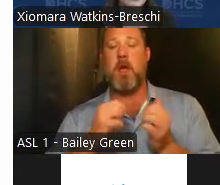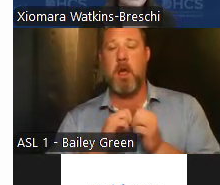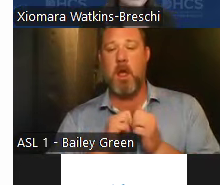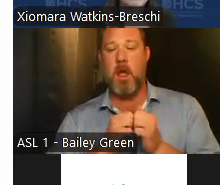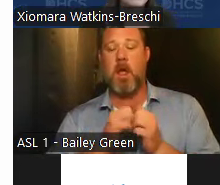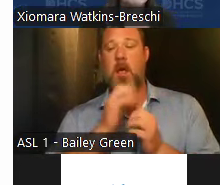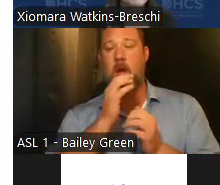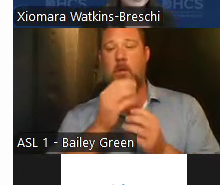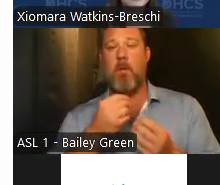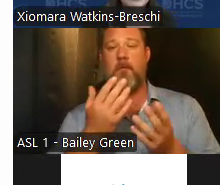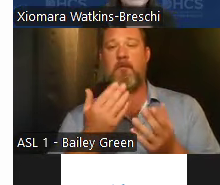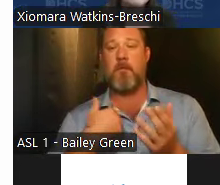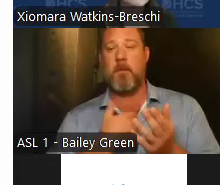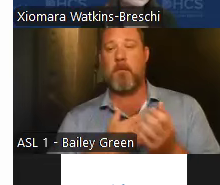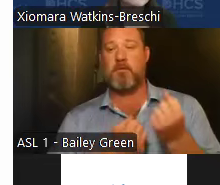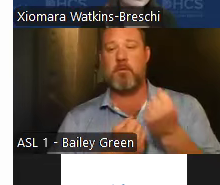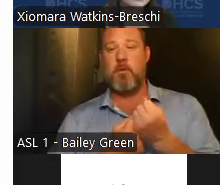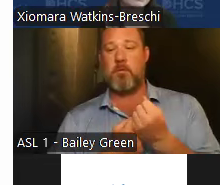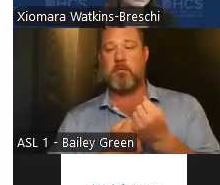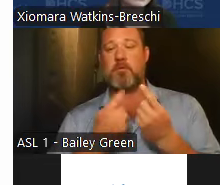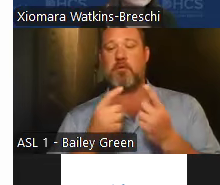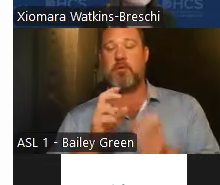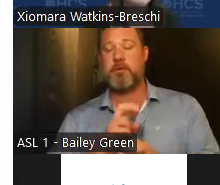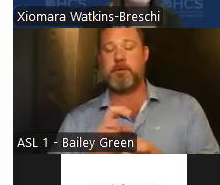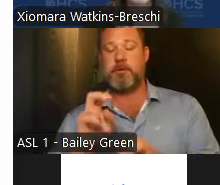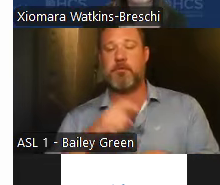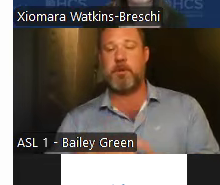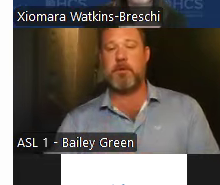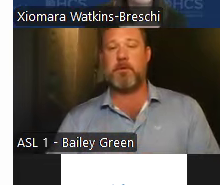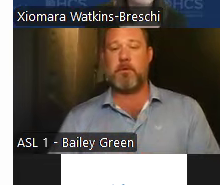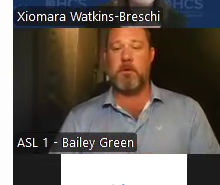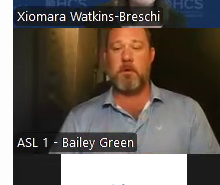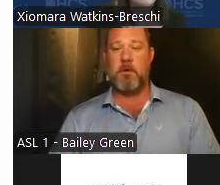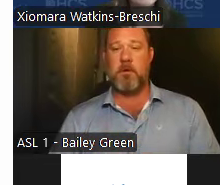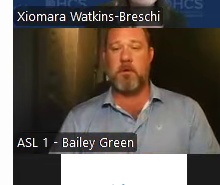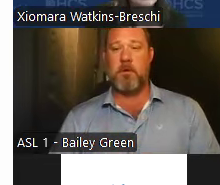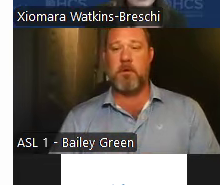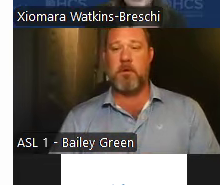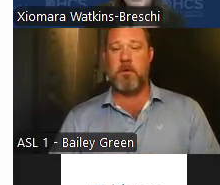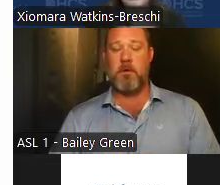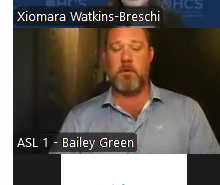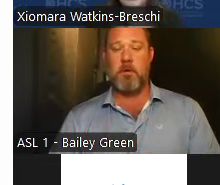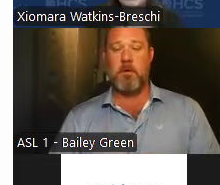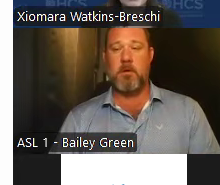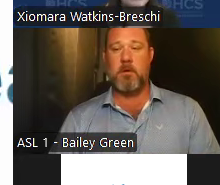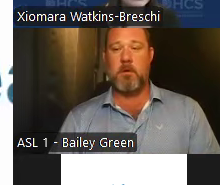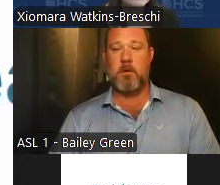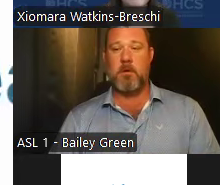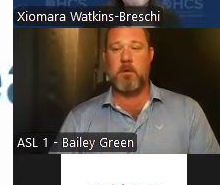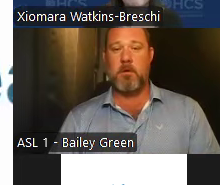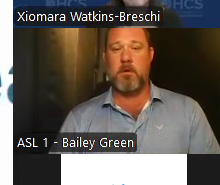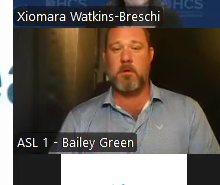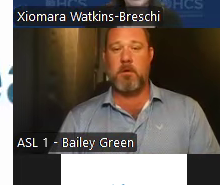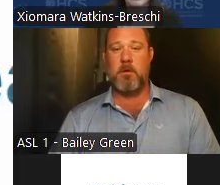going to offer member supports during the transition period. Okay, so next slide,